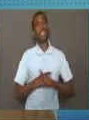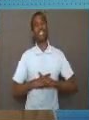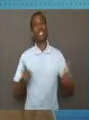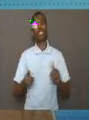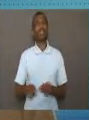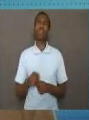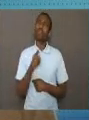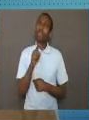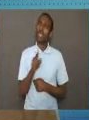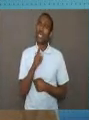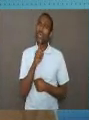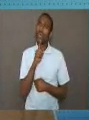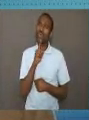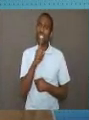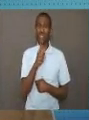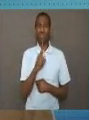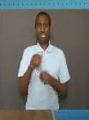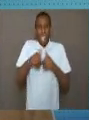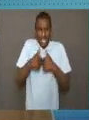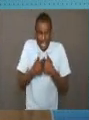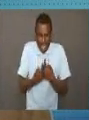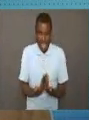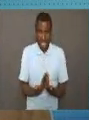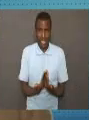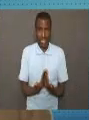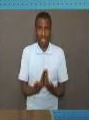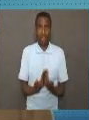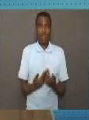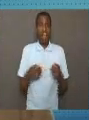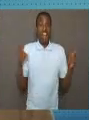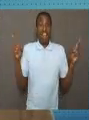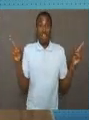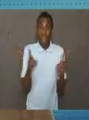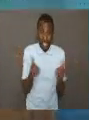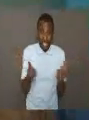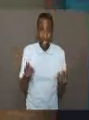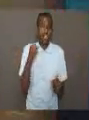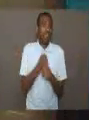is true, then how does a refrigerator function?